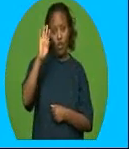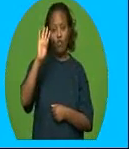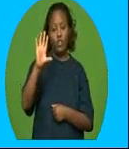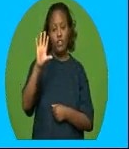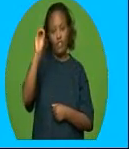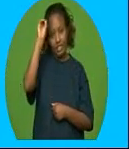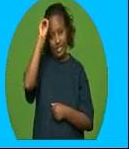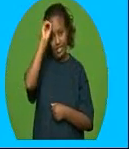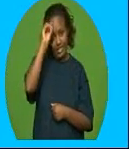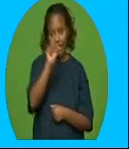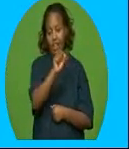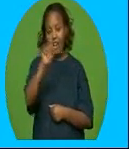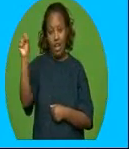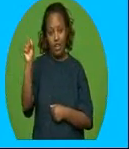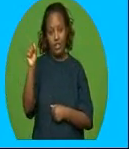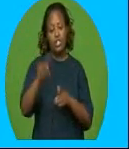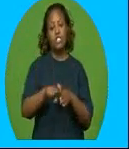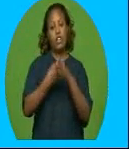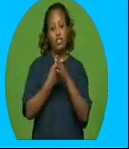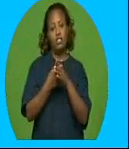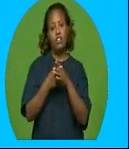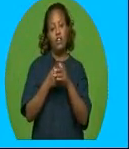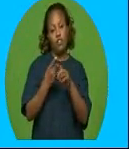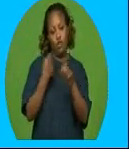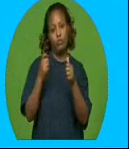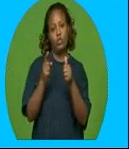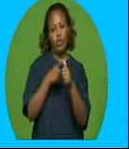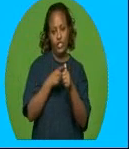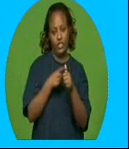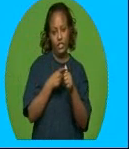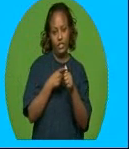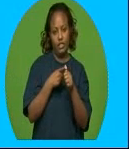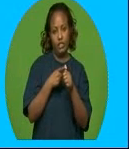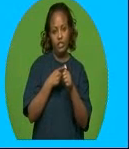of the 45-degree line which starts from the origin.